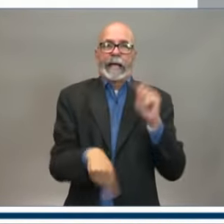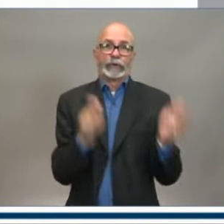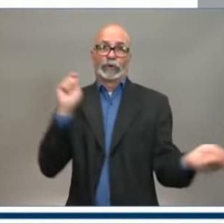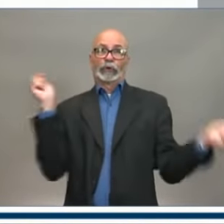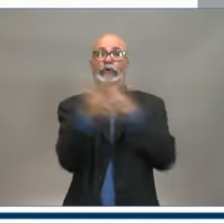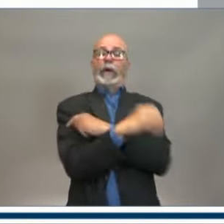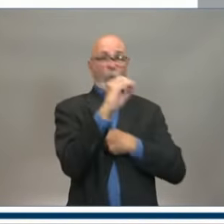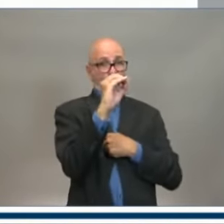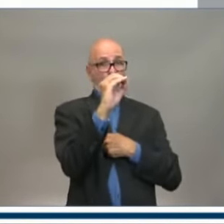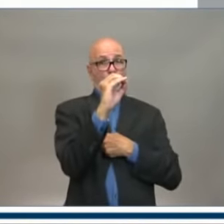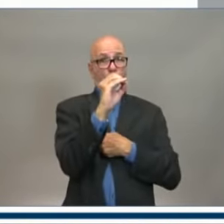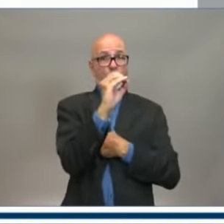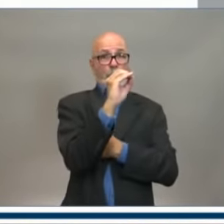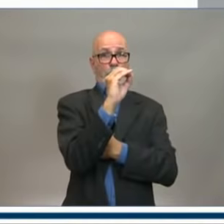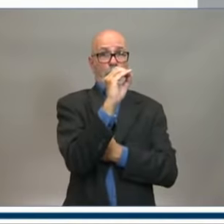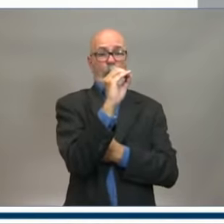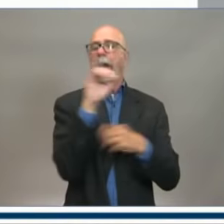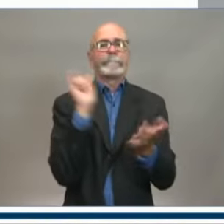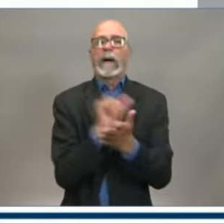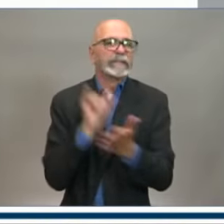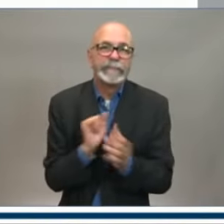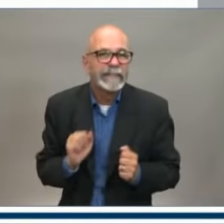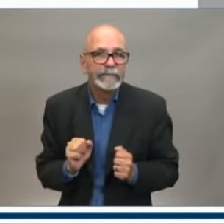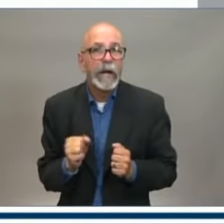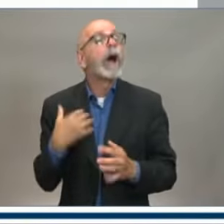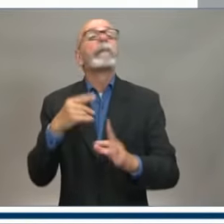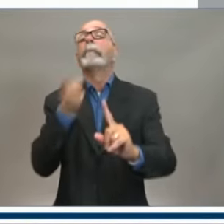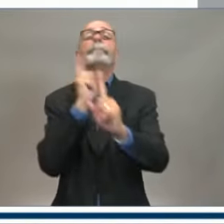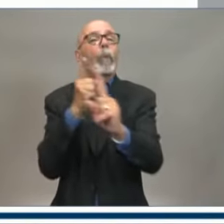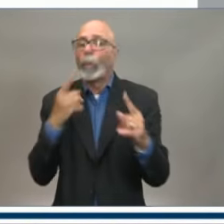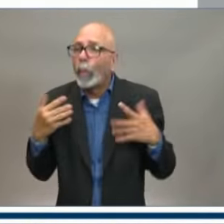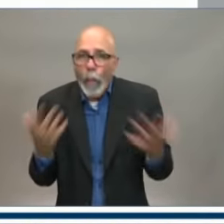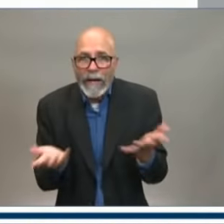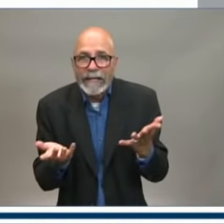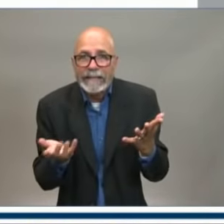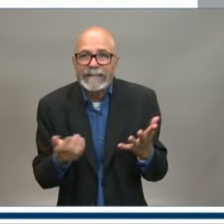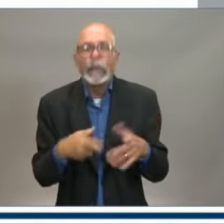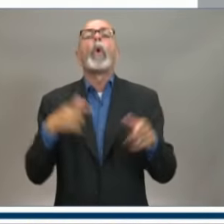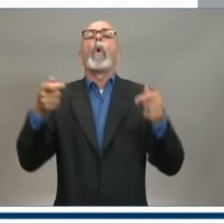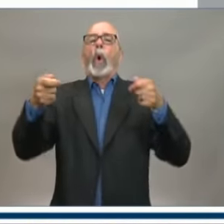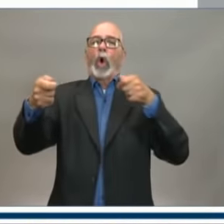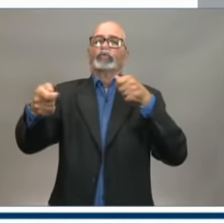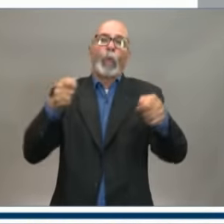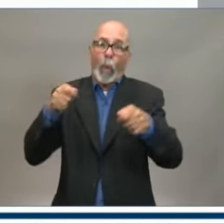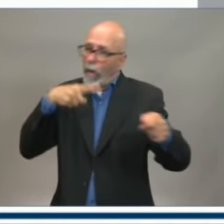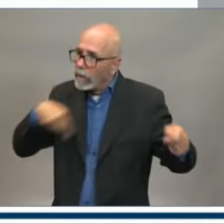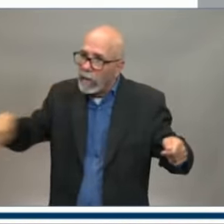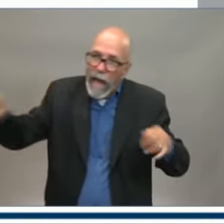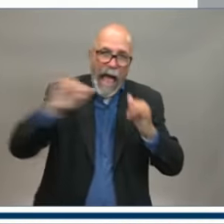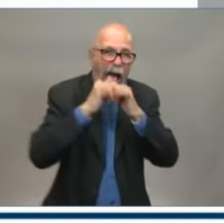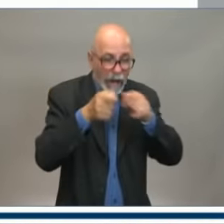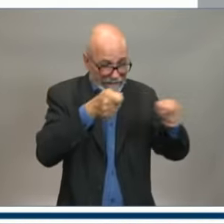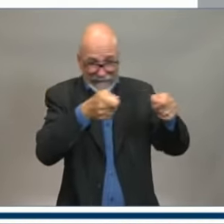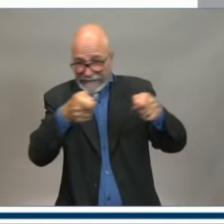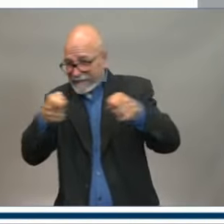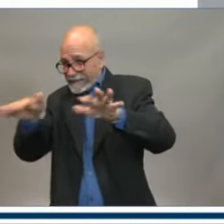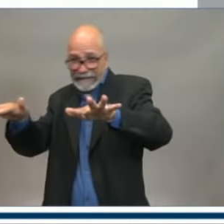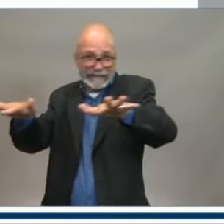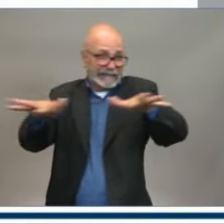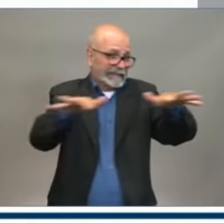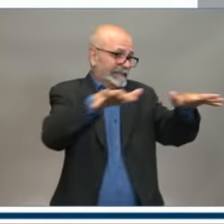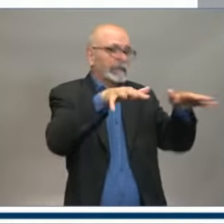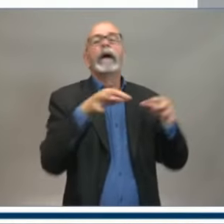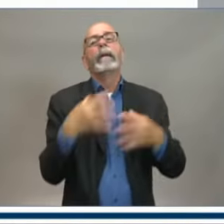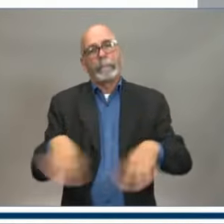about controlling COVID while we necessarily open things up, and having the two go hand in hand, all based on a very